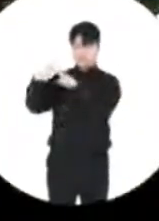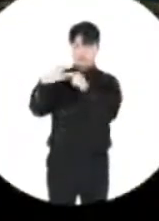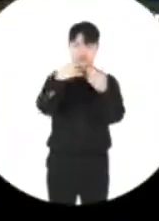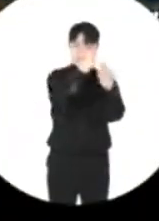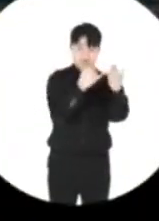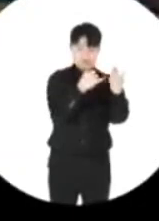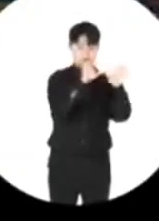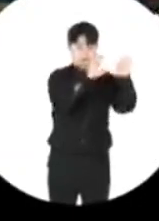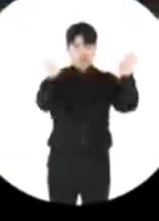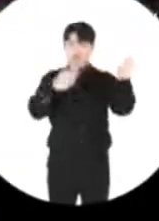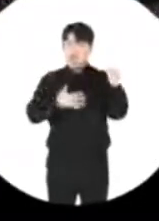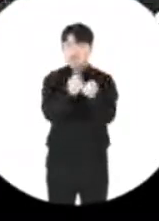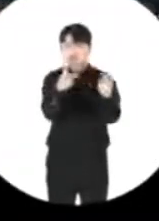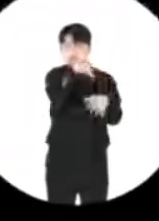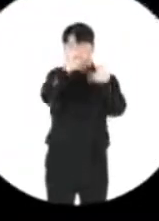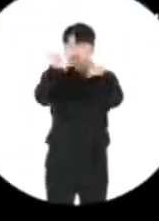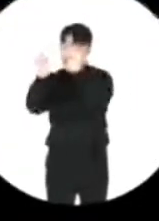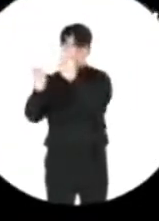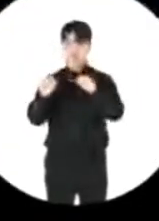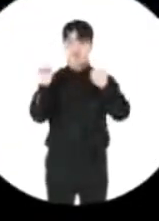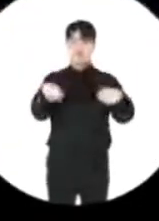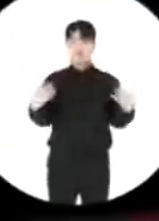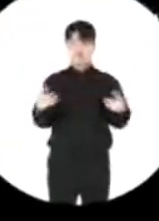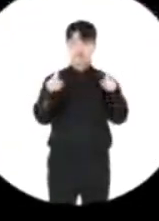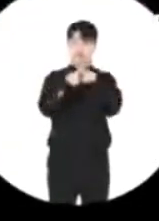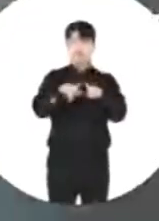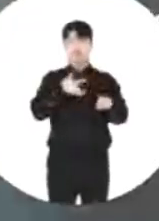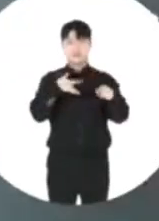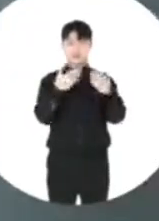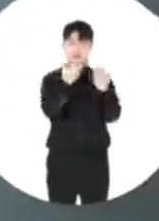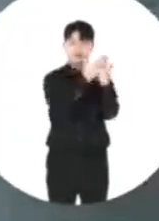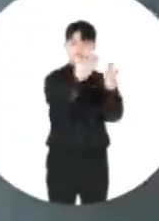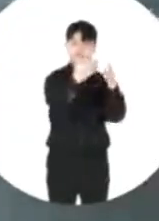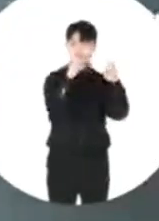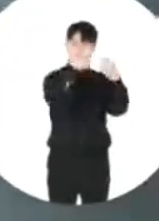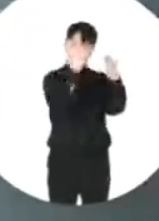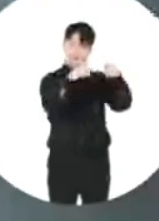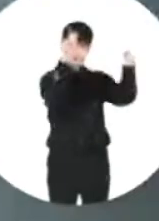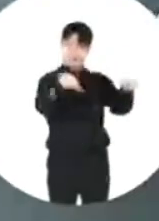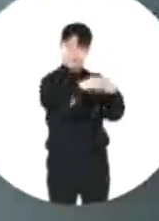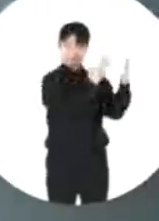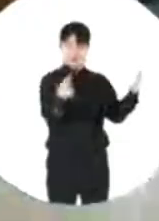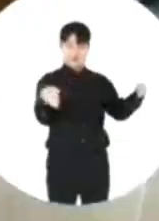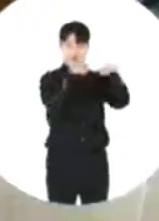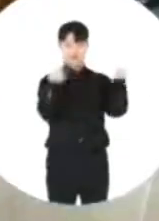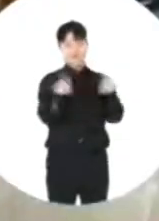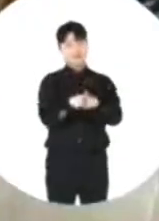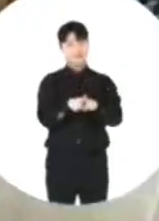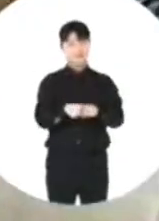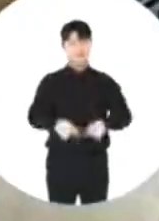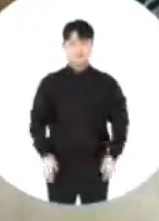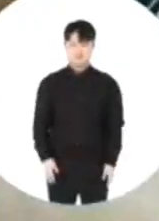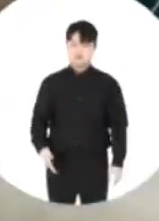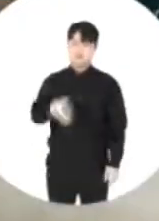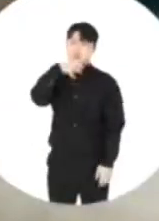to a variety of artworks from leading galleries around the world like the Tate and Prado Museum. From